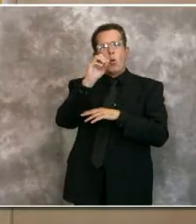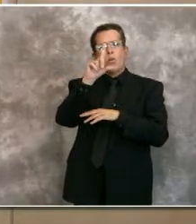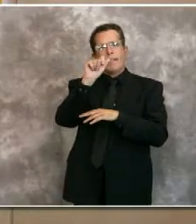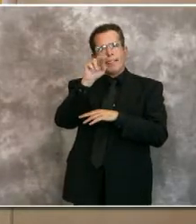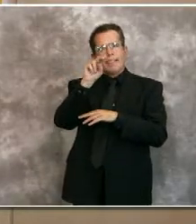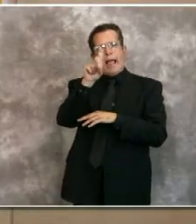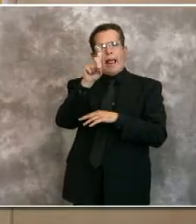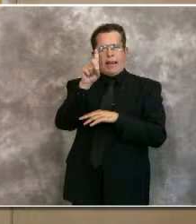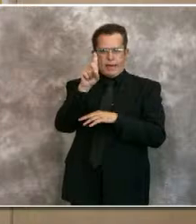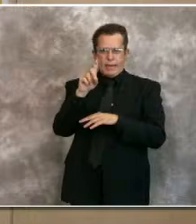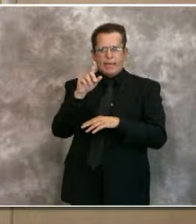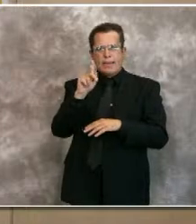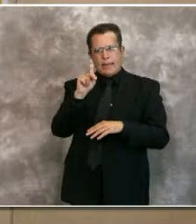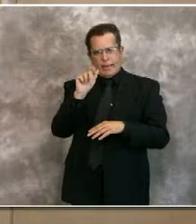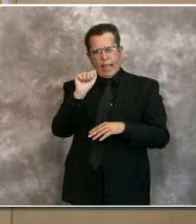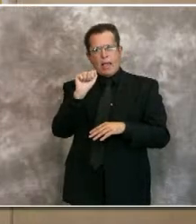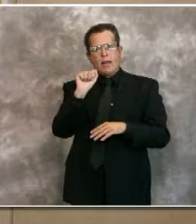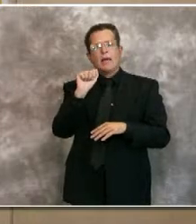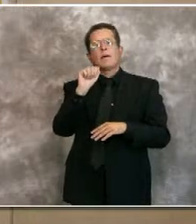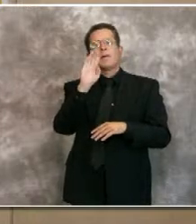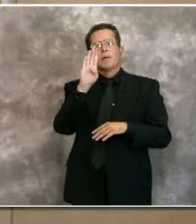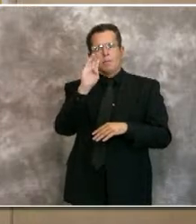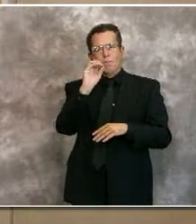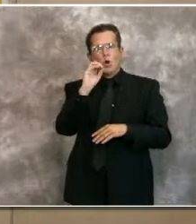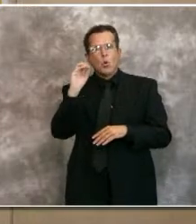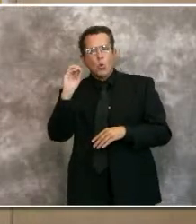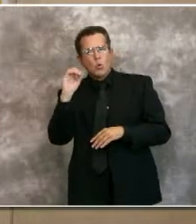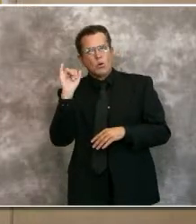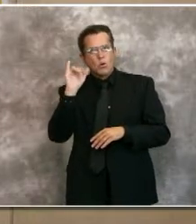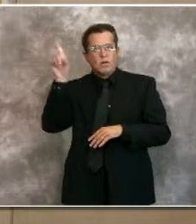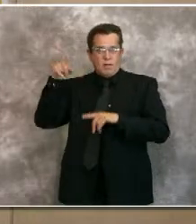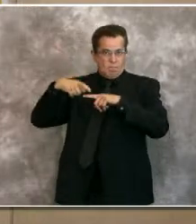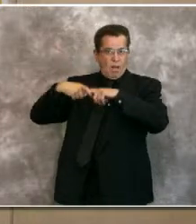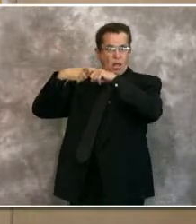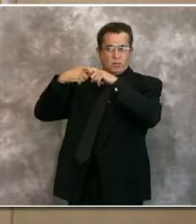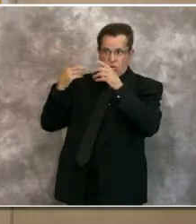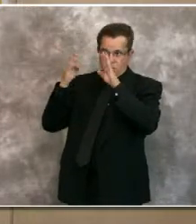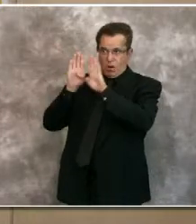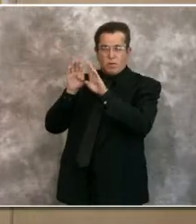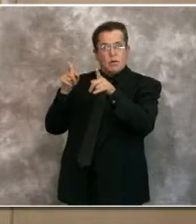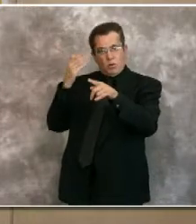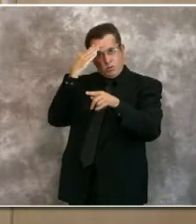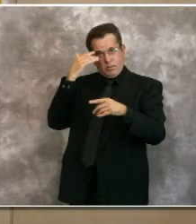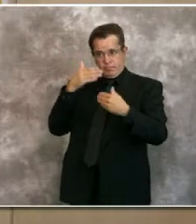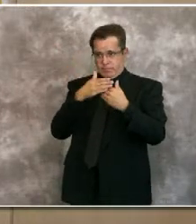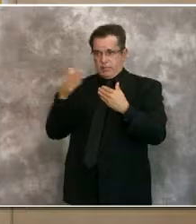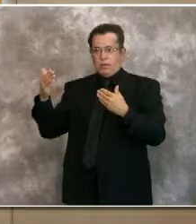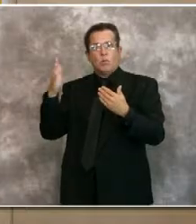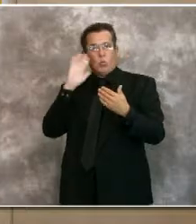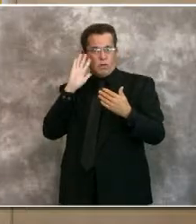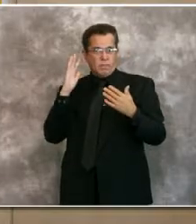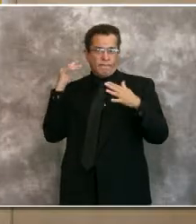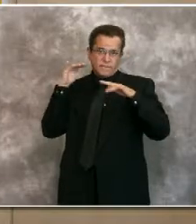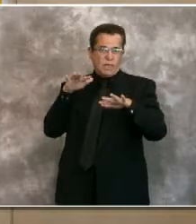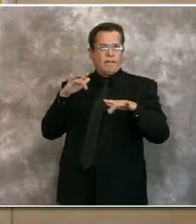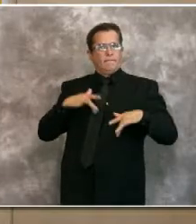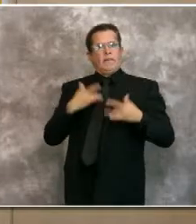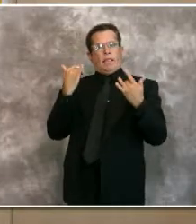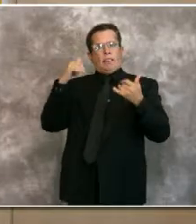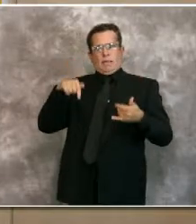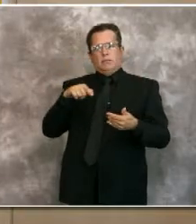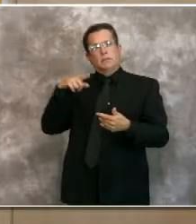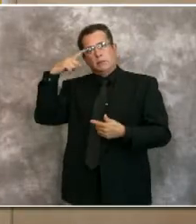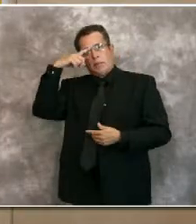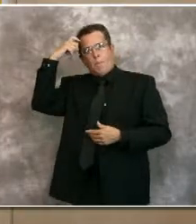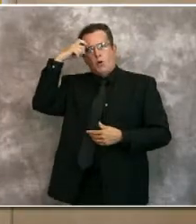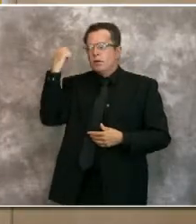sort of in limbo right now with our pause on reopenings. Do you guys have any idea if we'll see these large events resume this summer in San Diego County? It depends